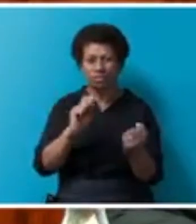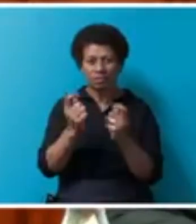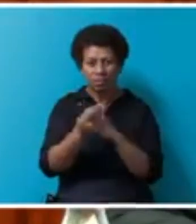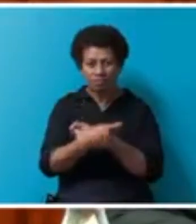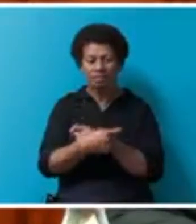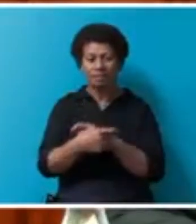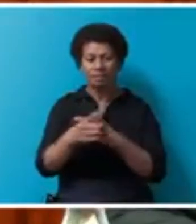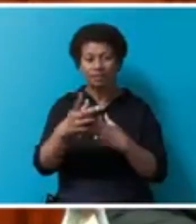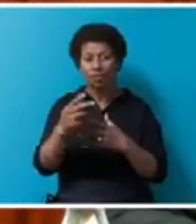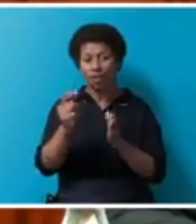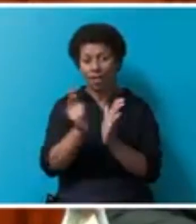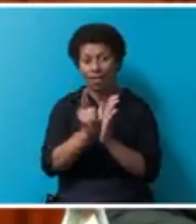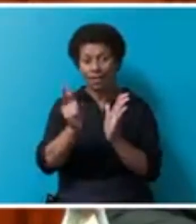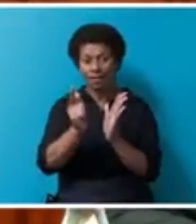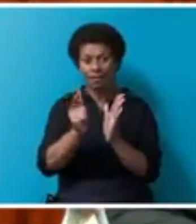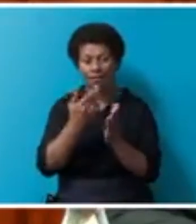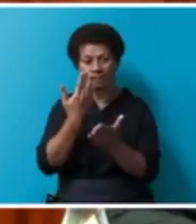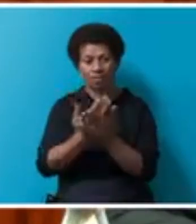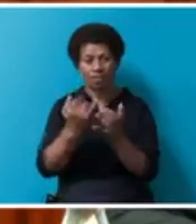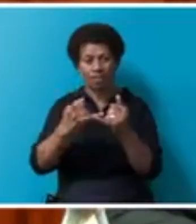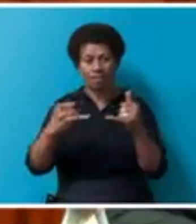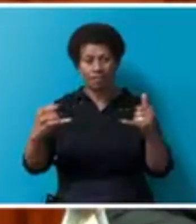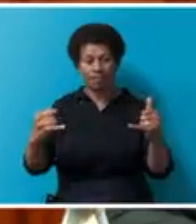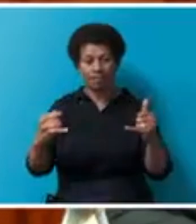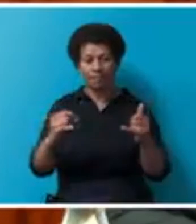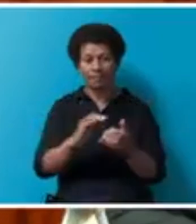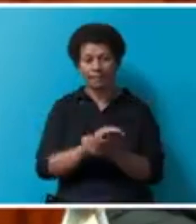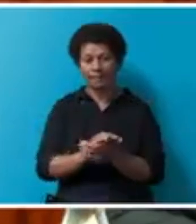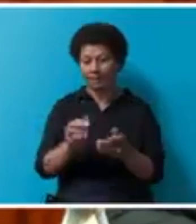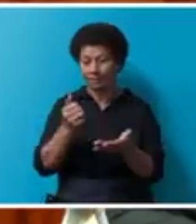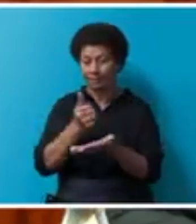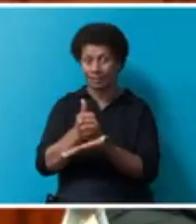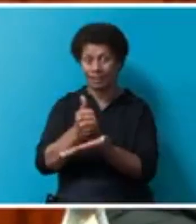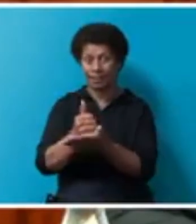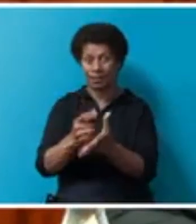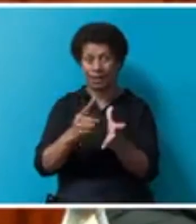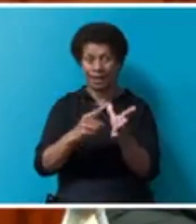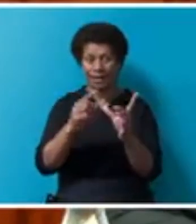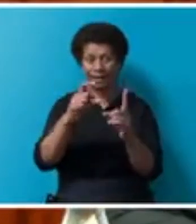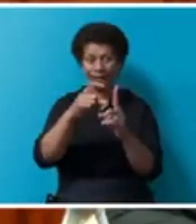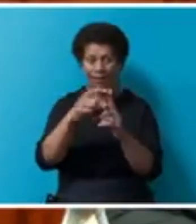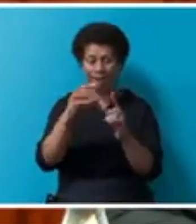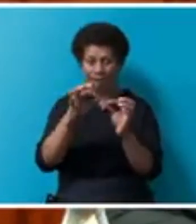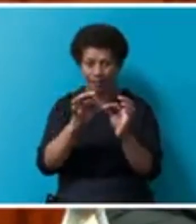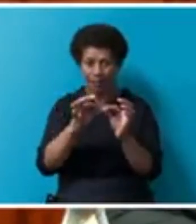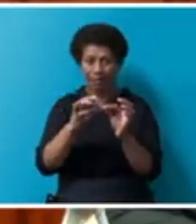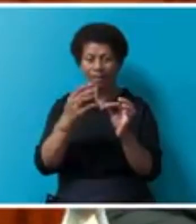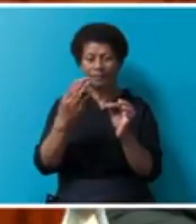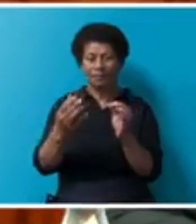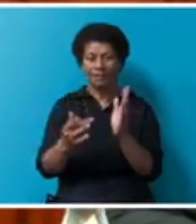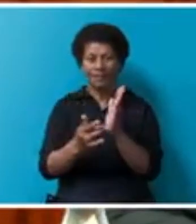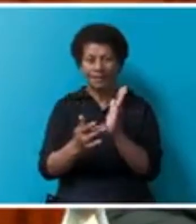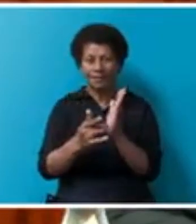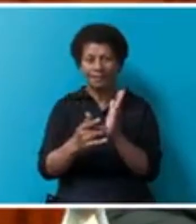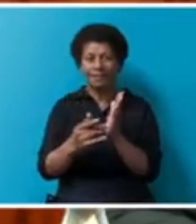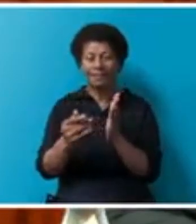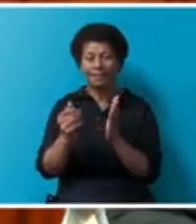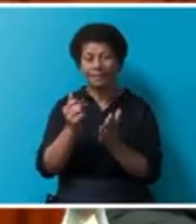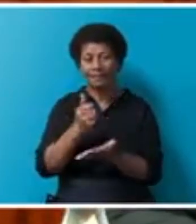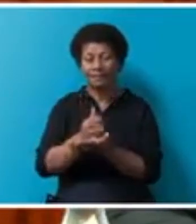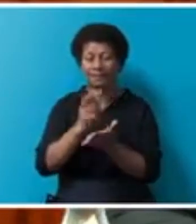legal processes. With the support from the development partners, particularly ADB, the ministry received a technical assistance report